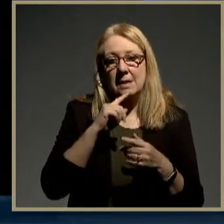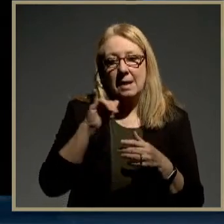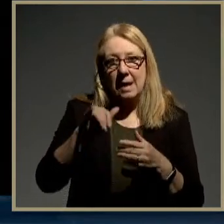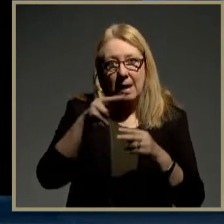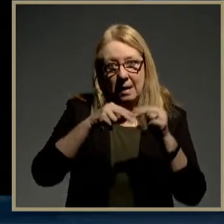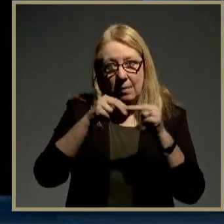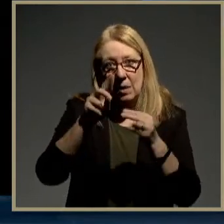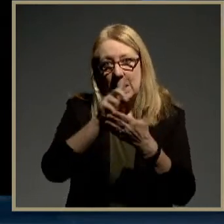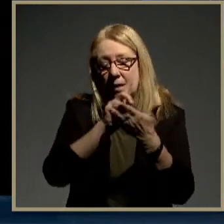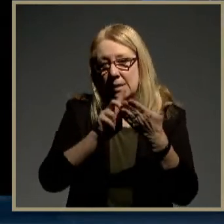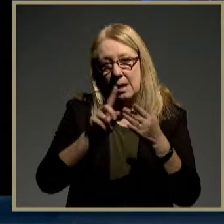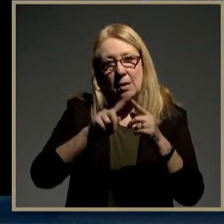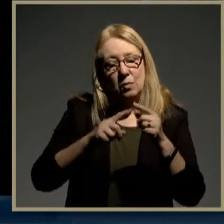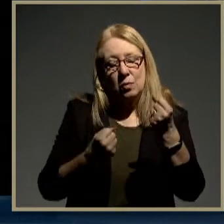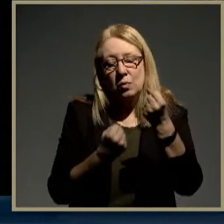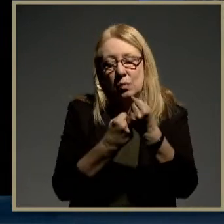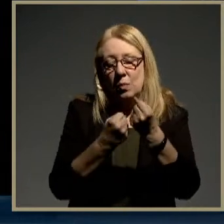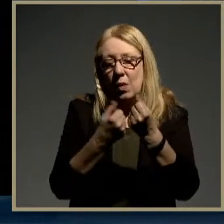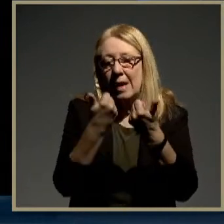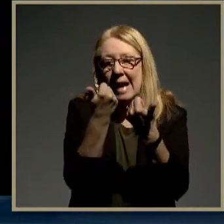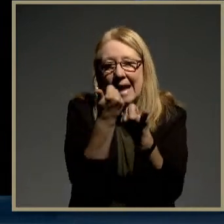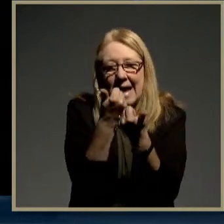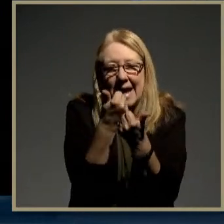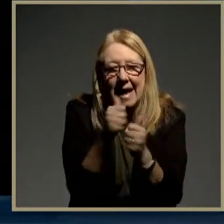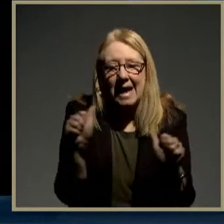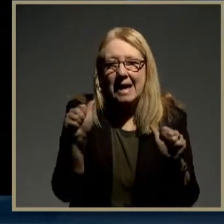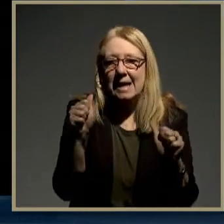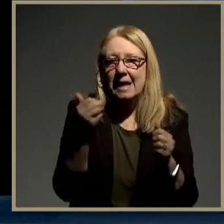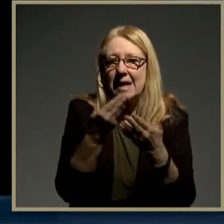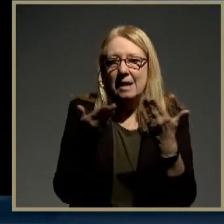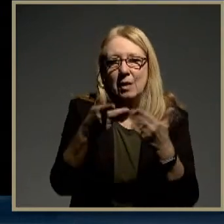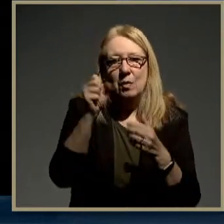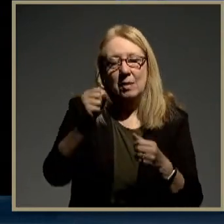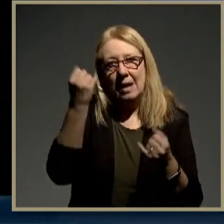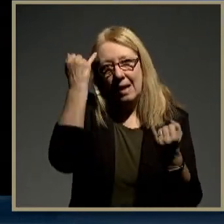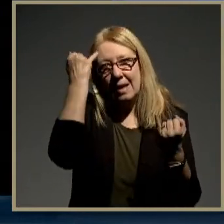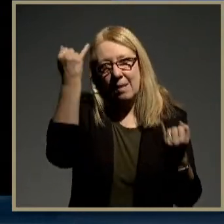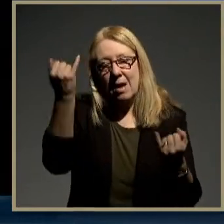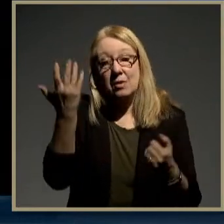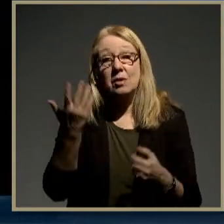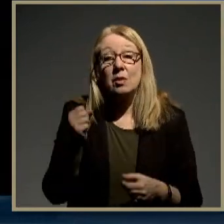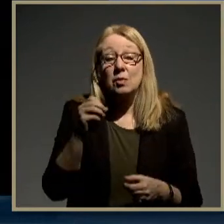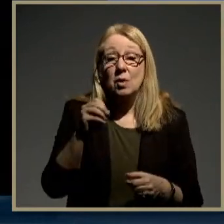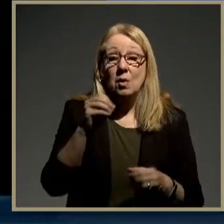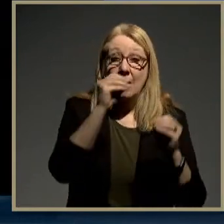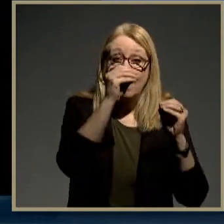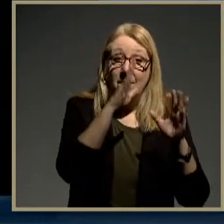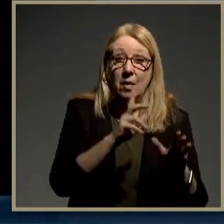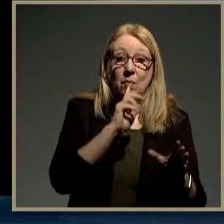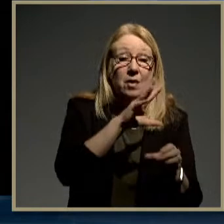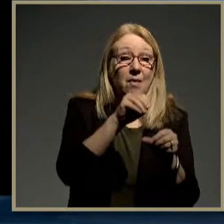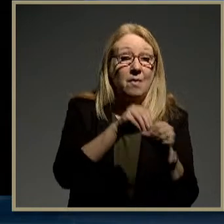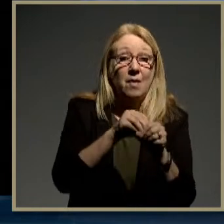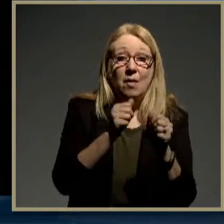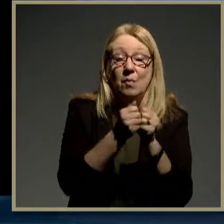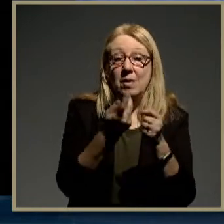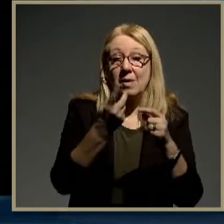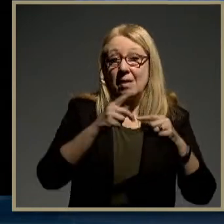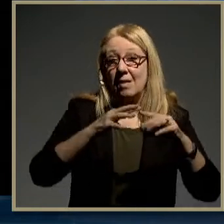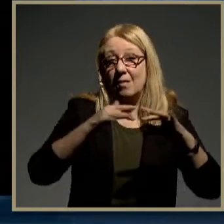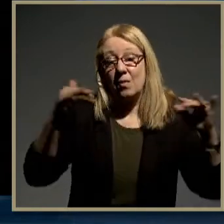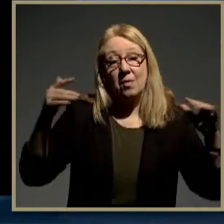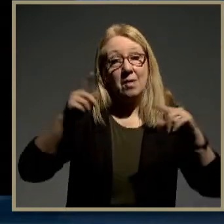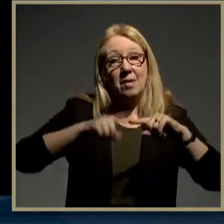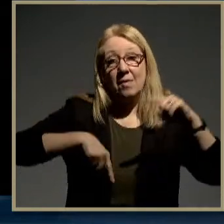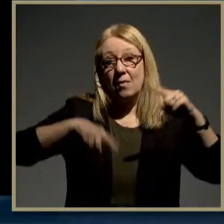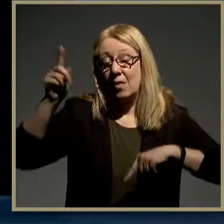support almost anything we could imagine at the time. So literally, faculty are engaged in a wide variety of